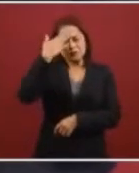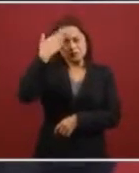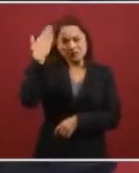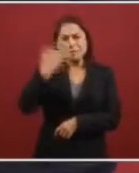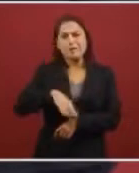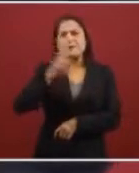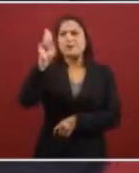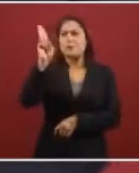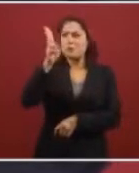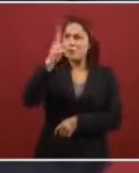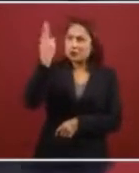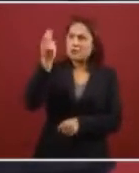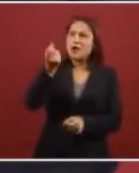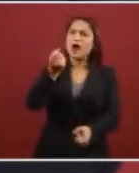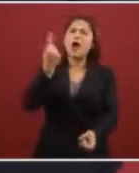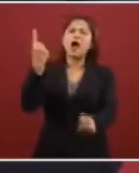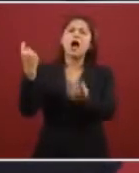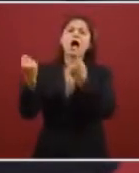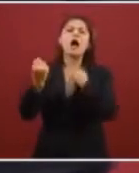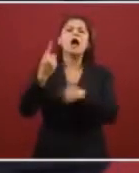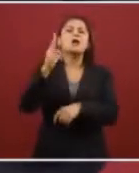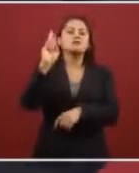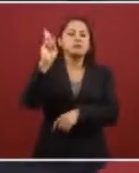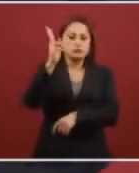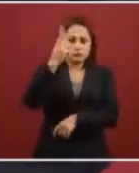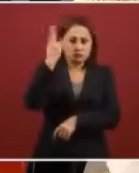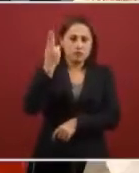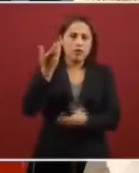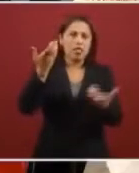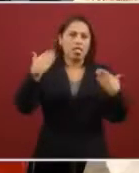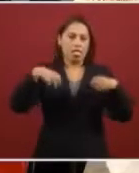universidades. Not en all universities, but just in some of them. Que